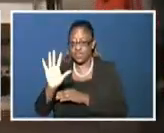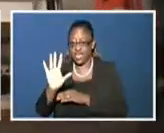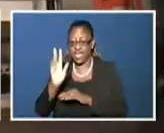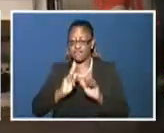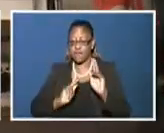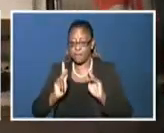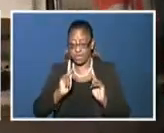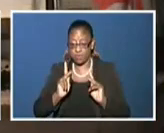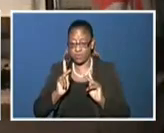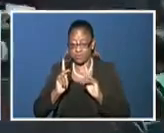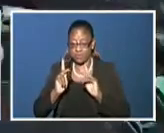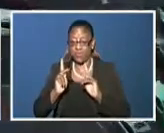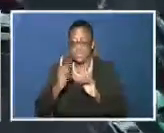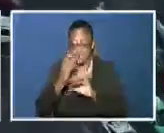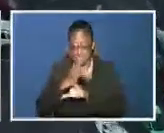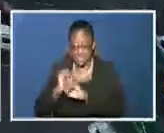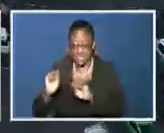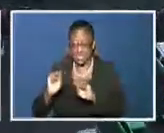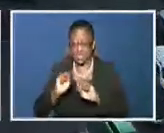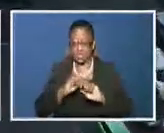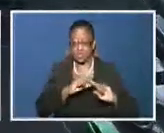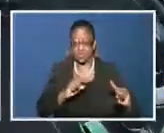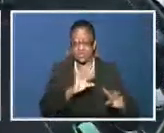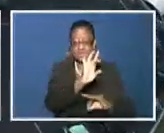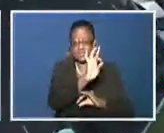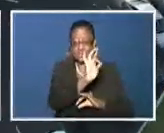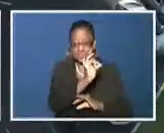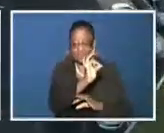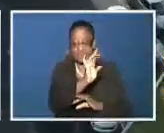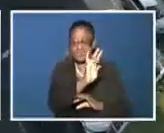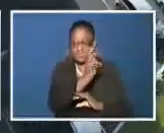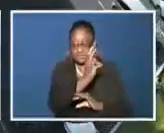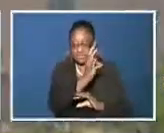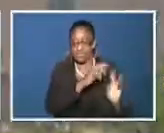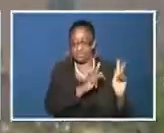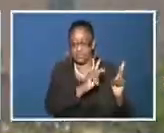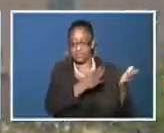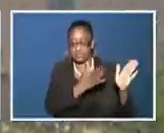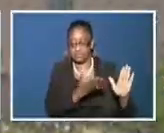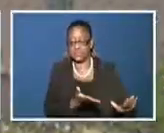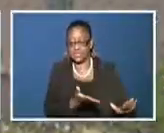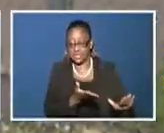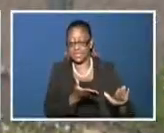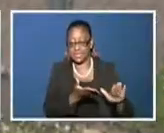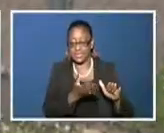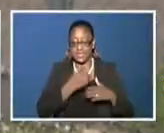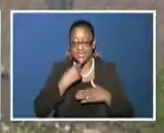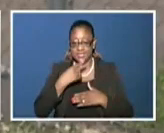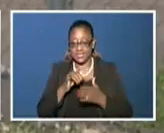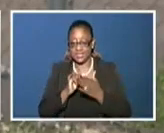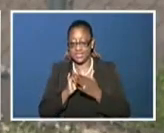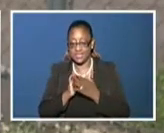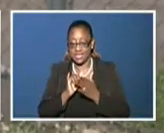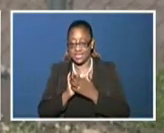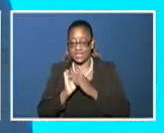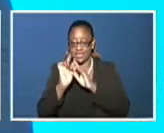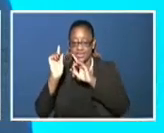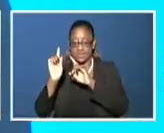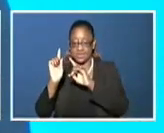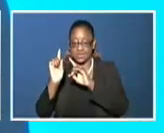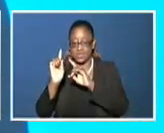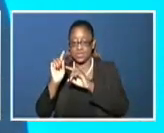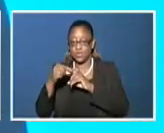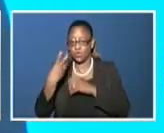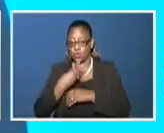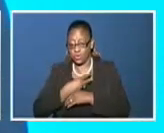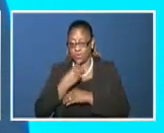for dehydration and near drowning symptoms at the Princess Margaret Hospital. They are presently housed at the detention center, Carmichael Road. We were